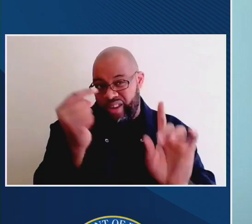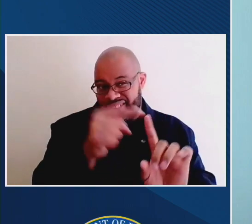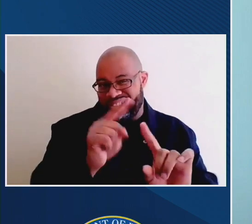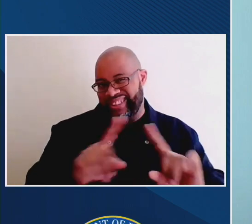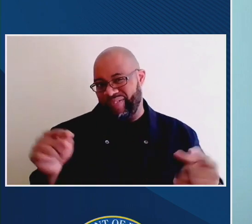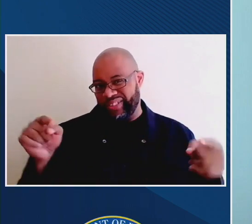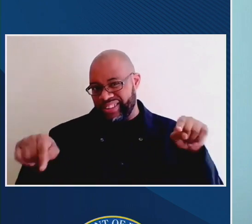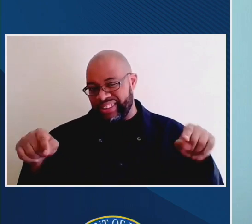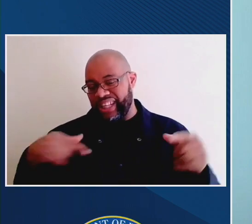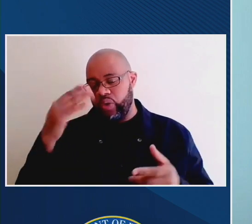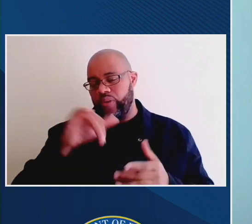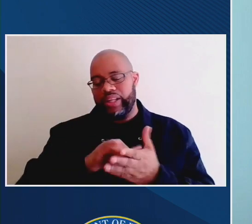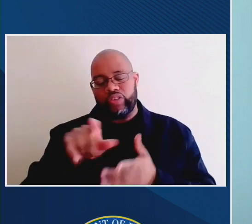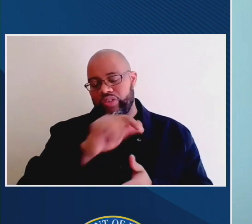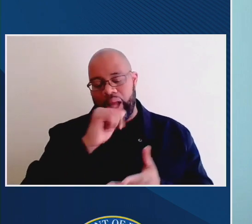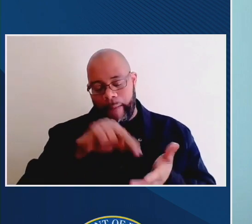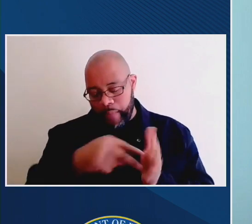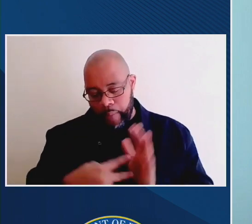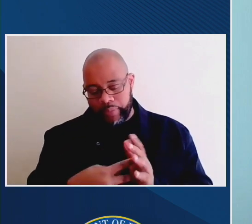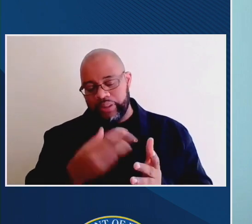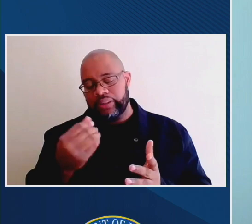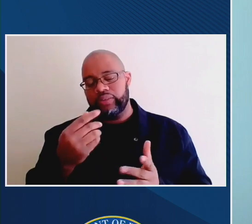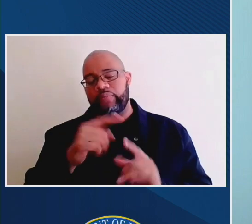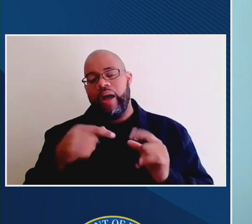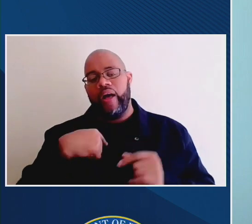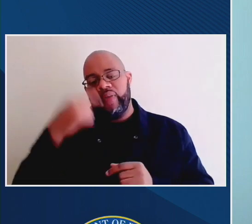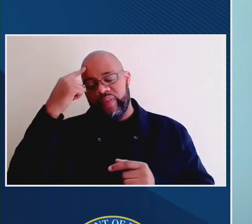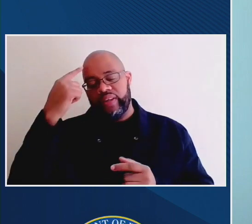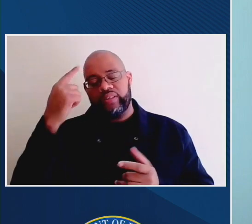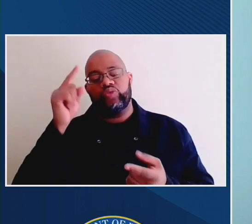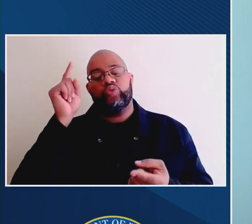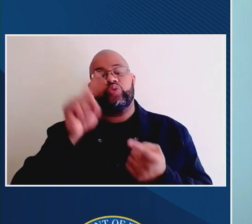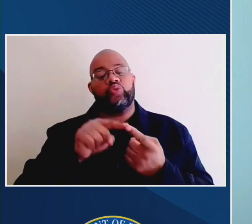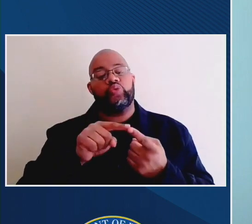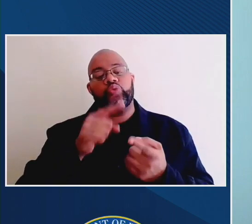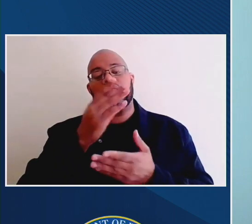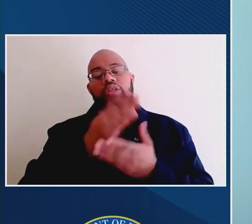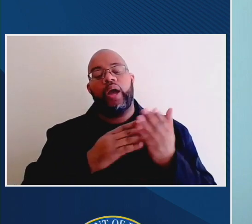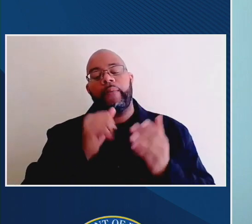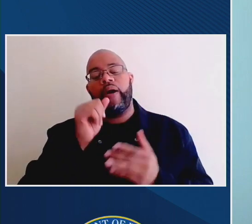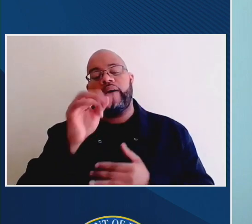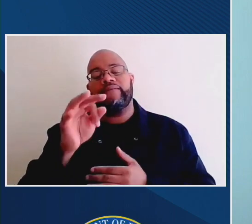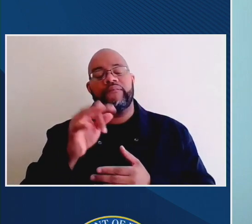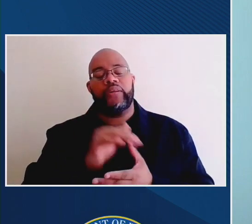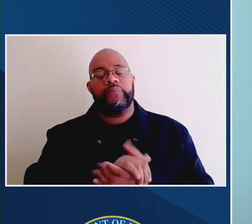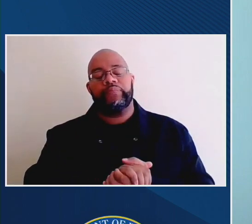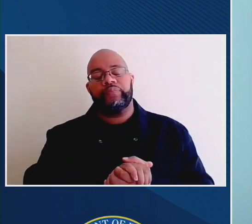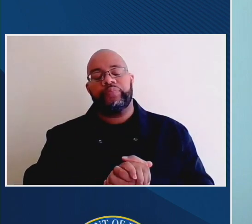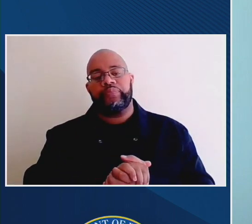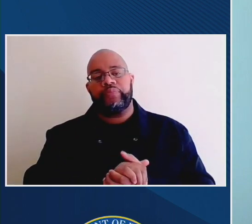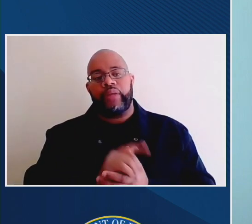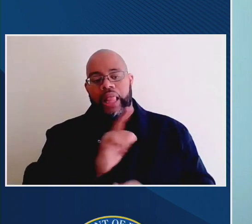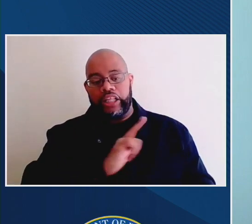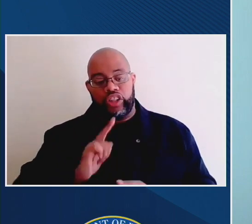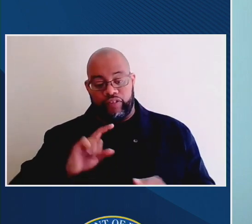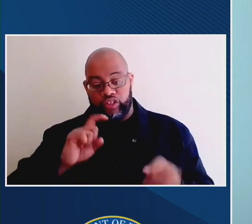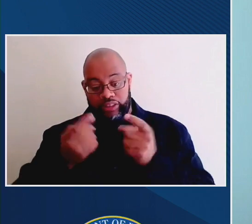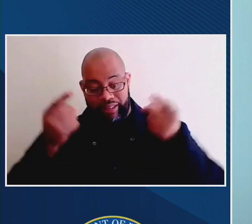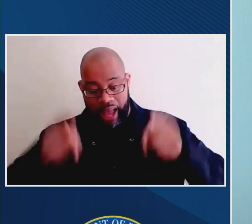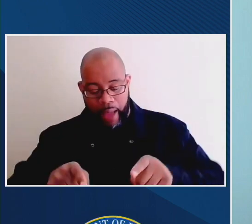you all and your purpose and stuff, but I think until some of the legislative changes happen, it's going